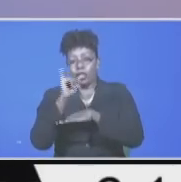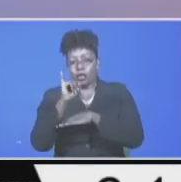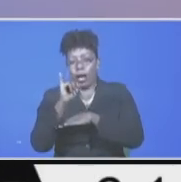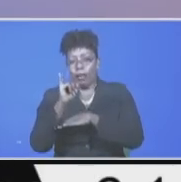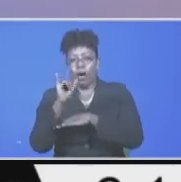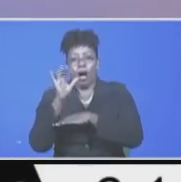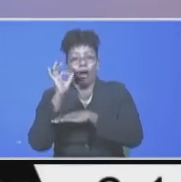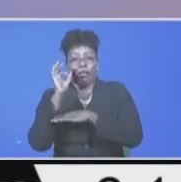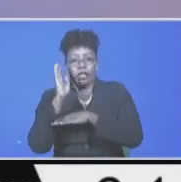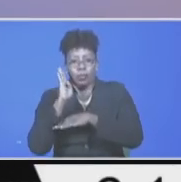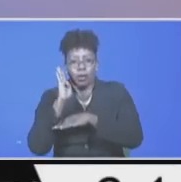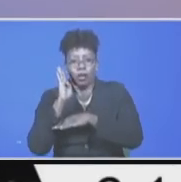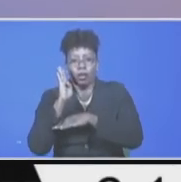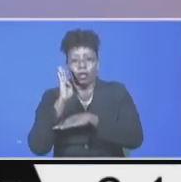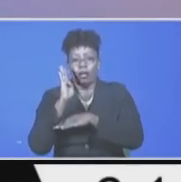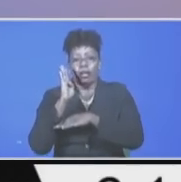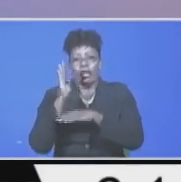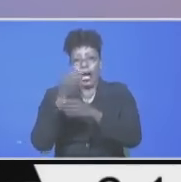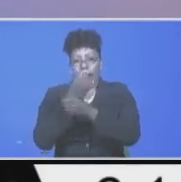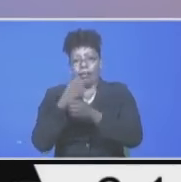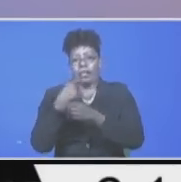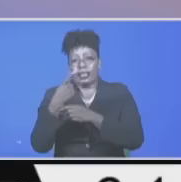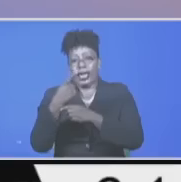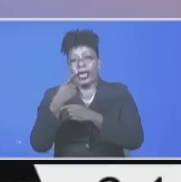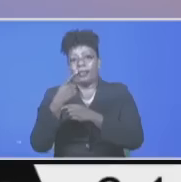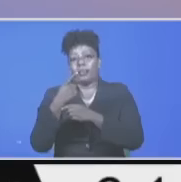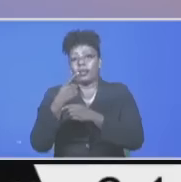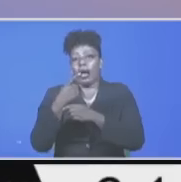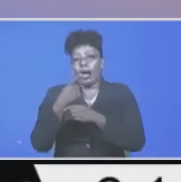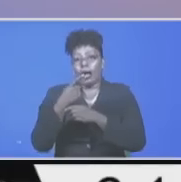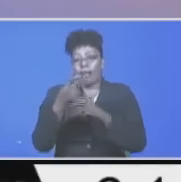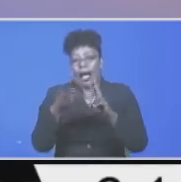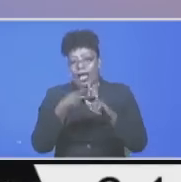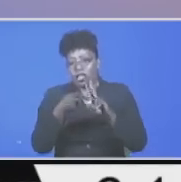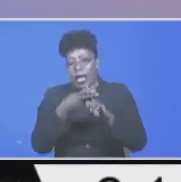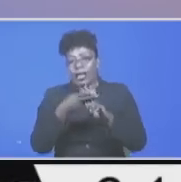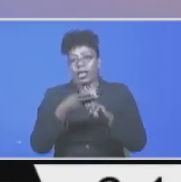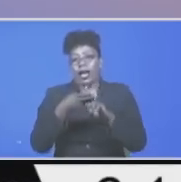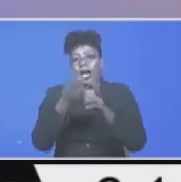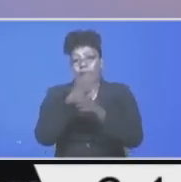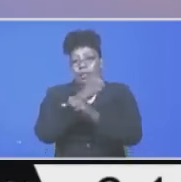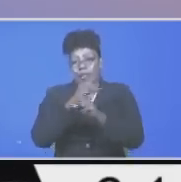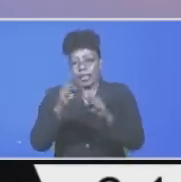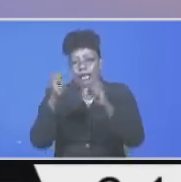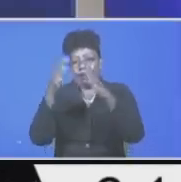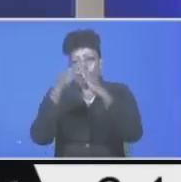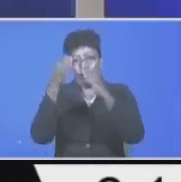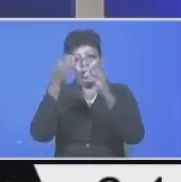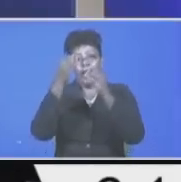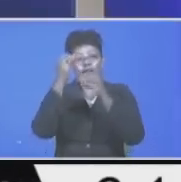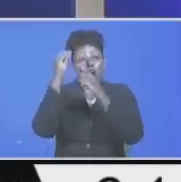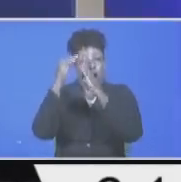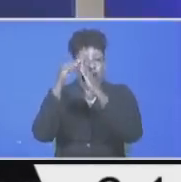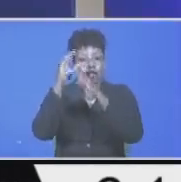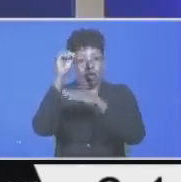Snapchat and do hashtag Save Lighthouse Point, hashtag Stand With Us. For the prevalence of